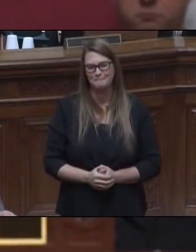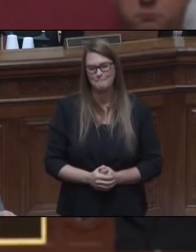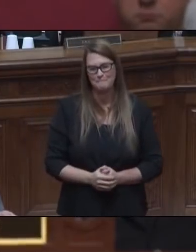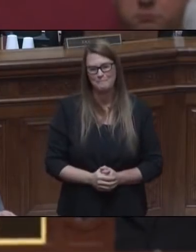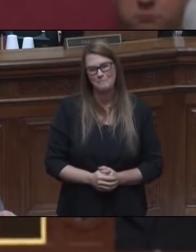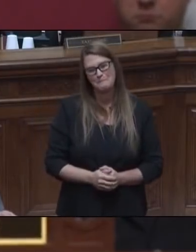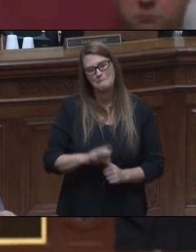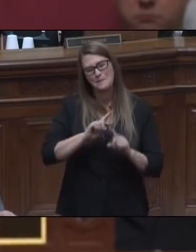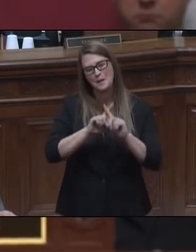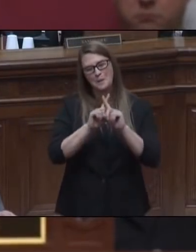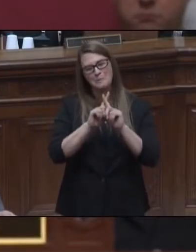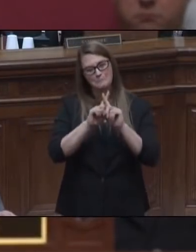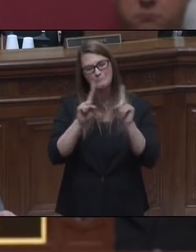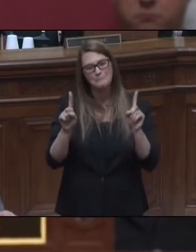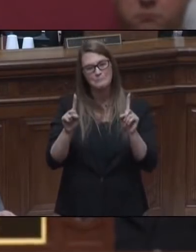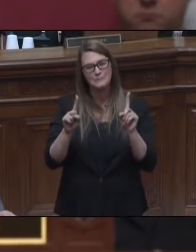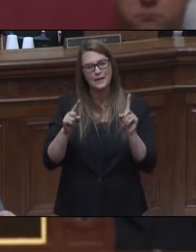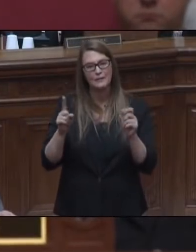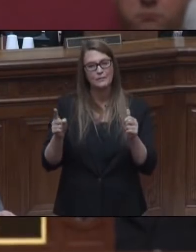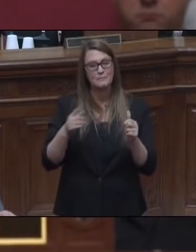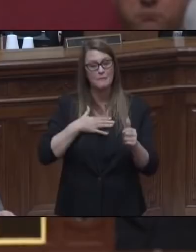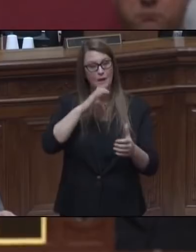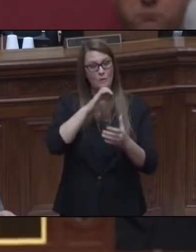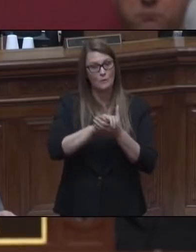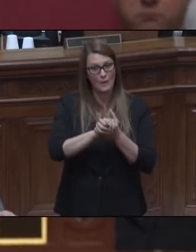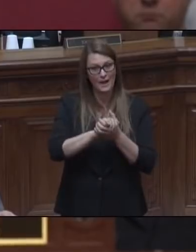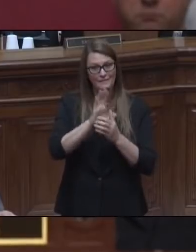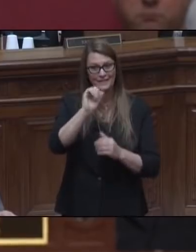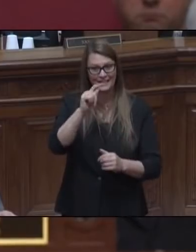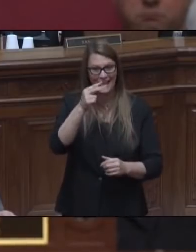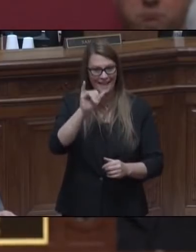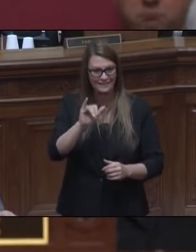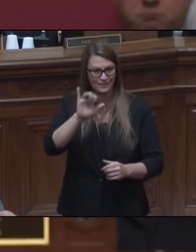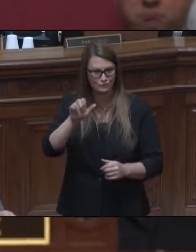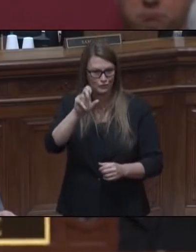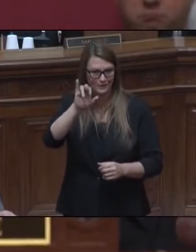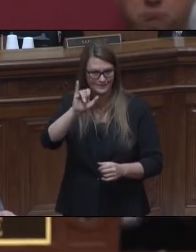but nevertheless, our First Lady, Kathy Justice, please.